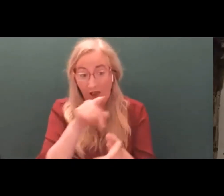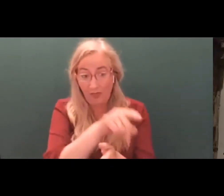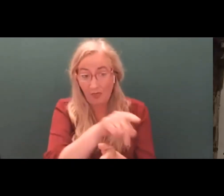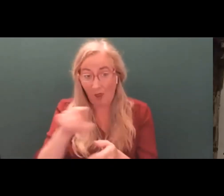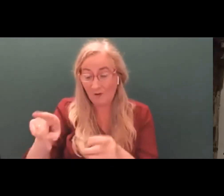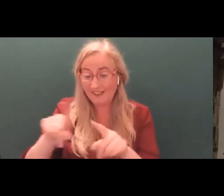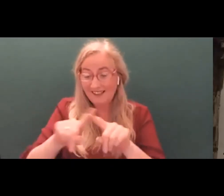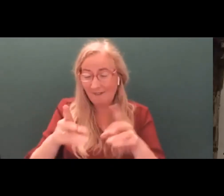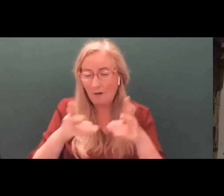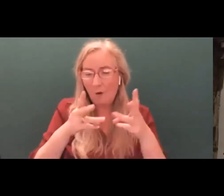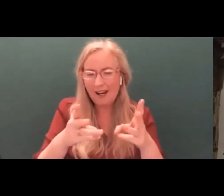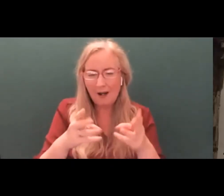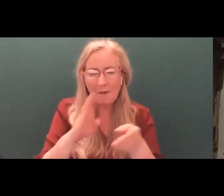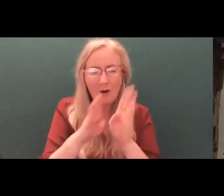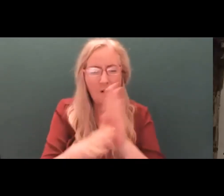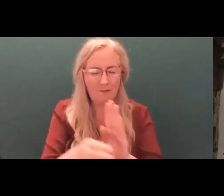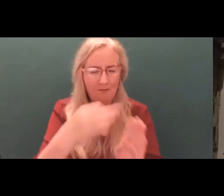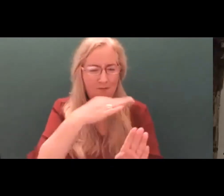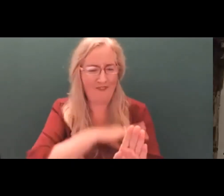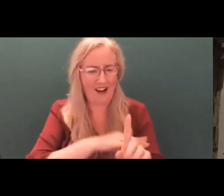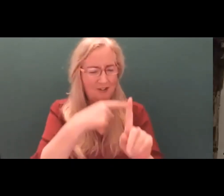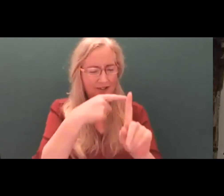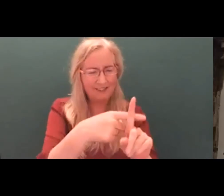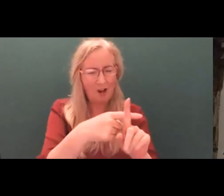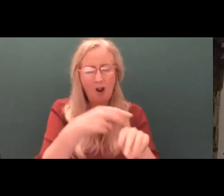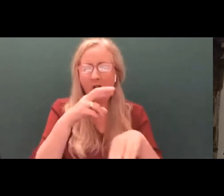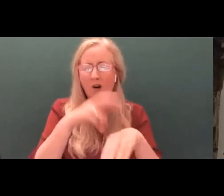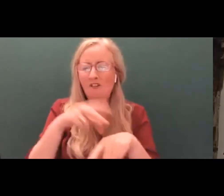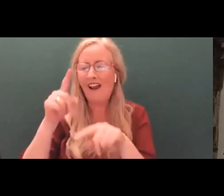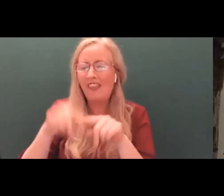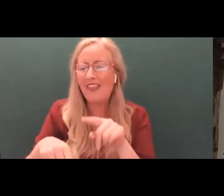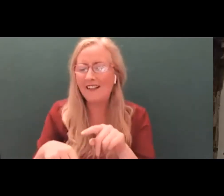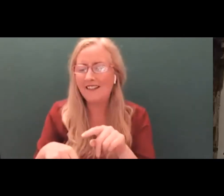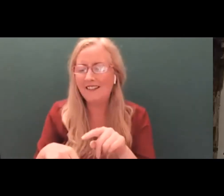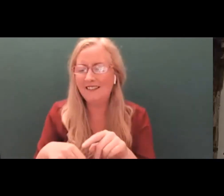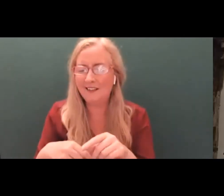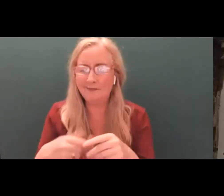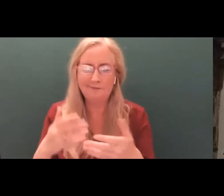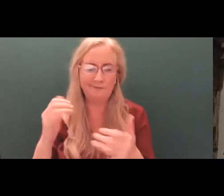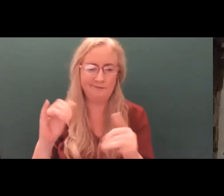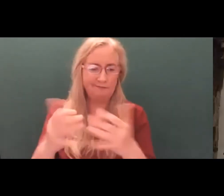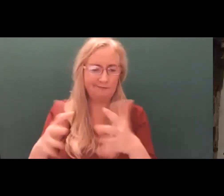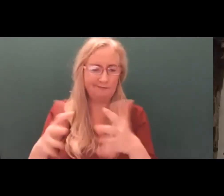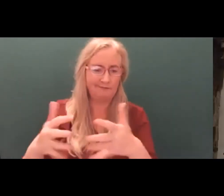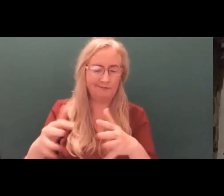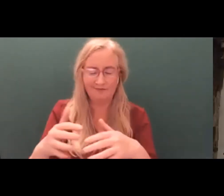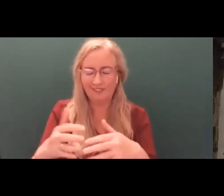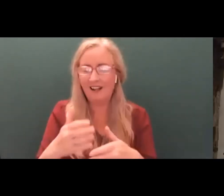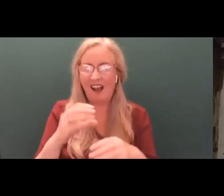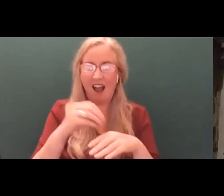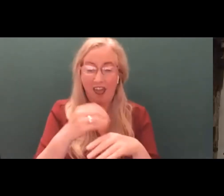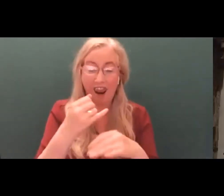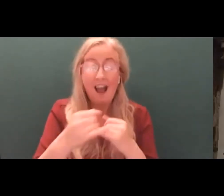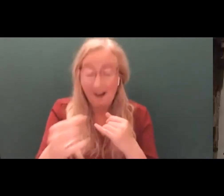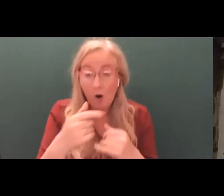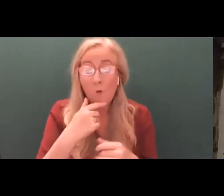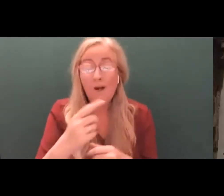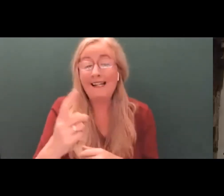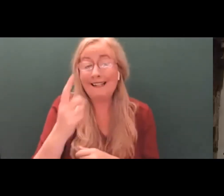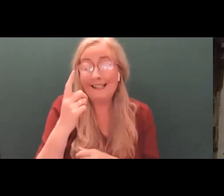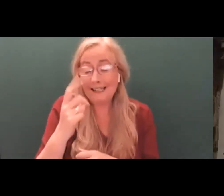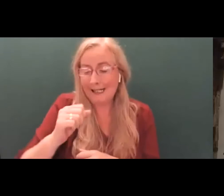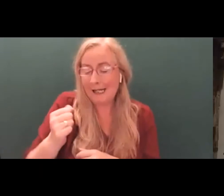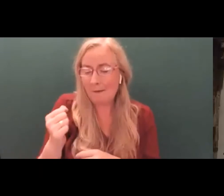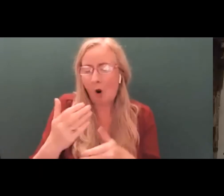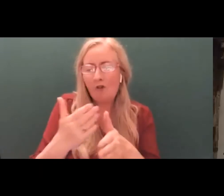to advantage, rather than just doing a sort of a half-baked version of the live. We did keep to our original plan